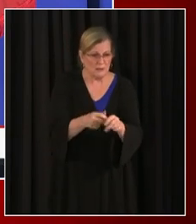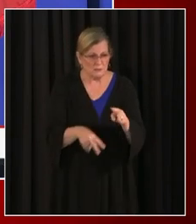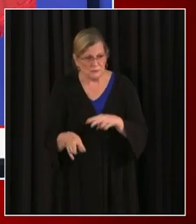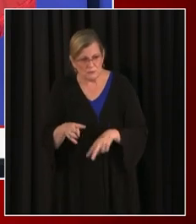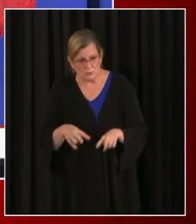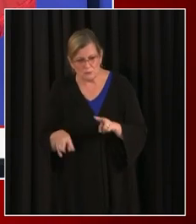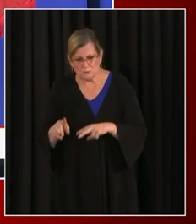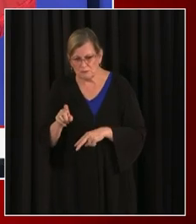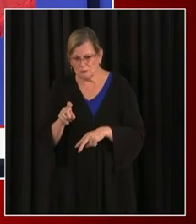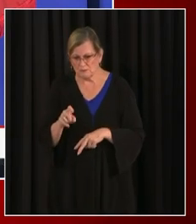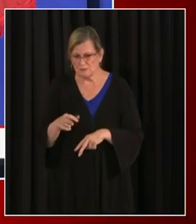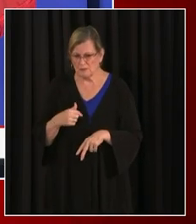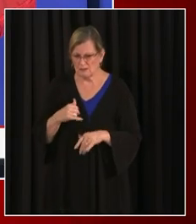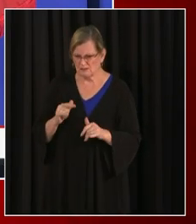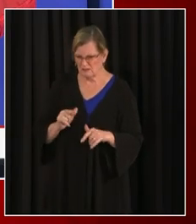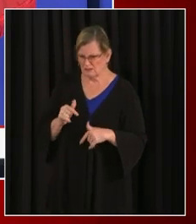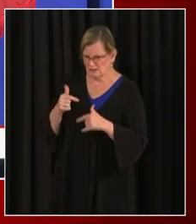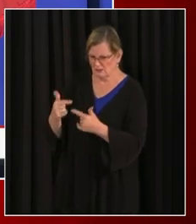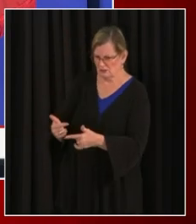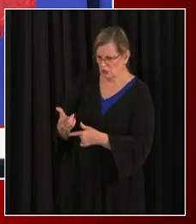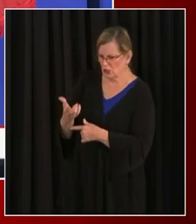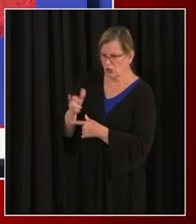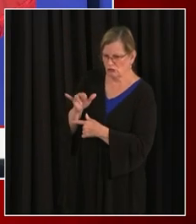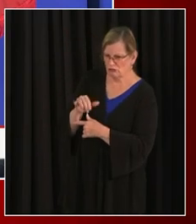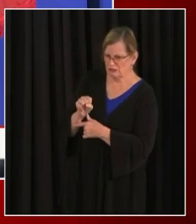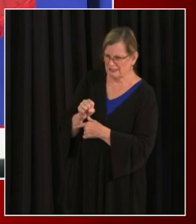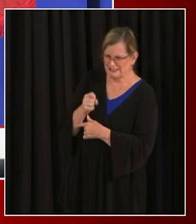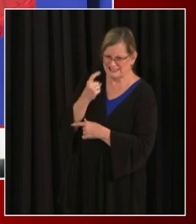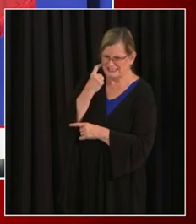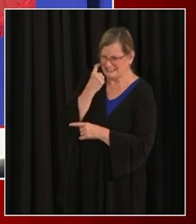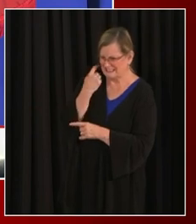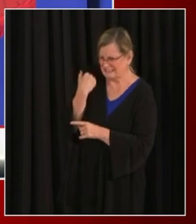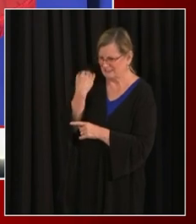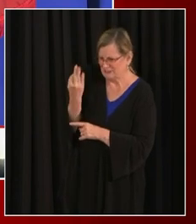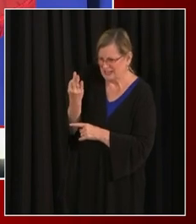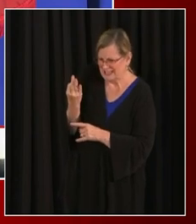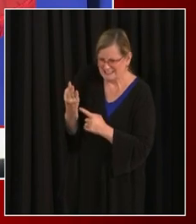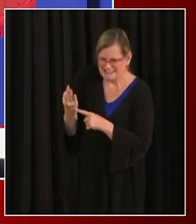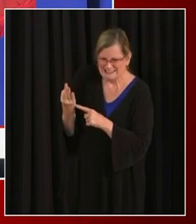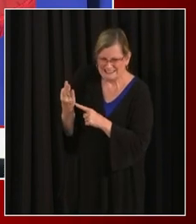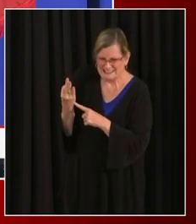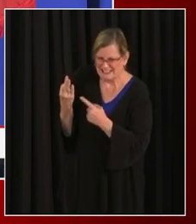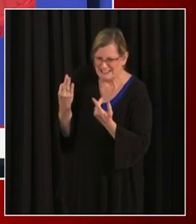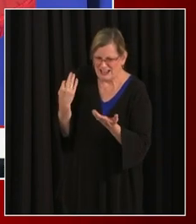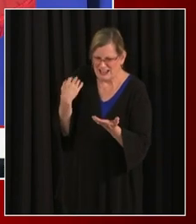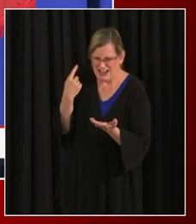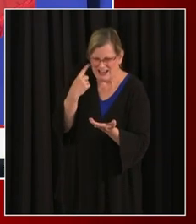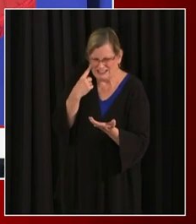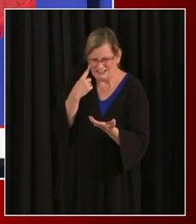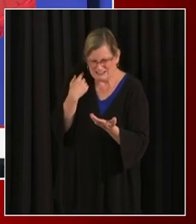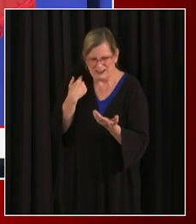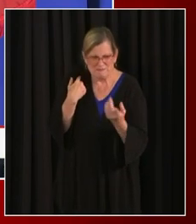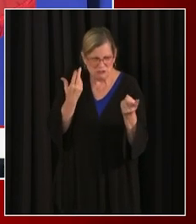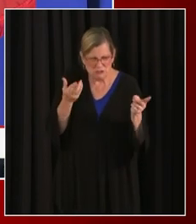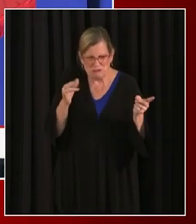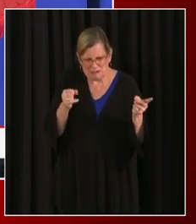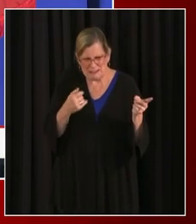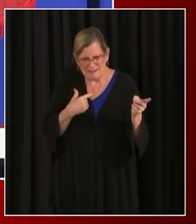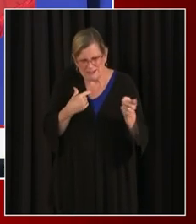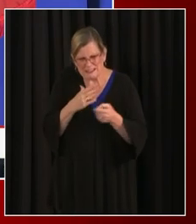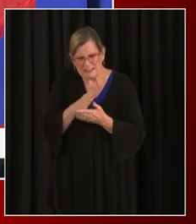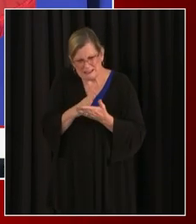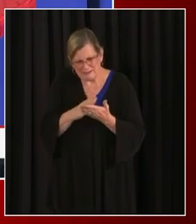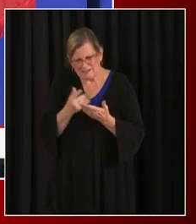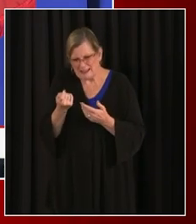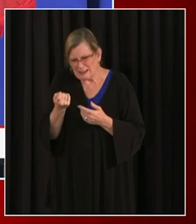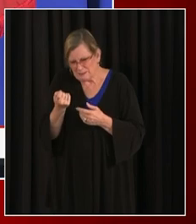I'll ask Chris to do that, but as you know, this just happened on Friday, and I think Chris has had some initial feedback,